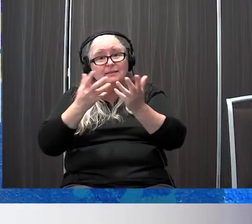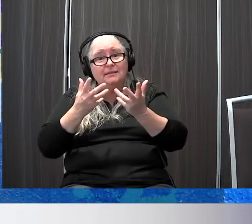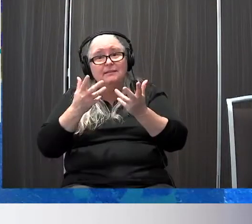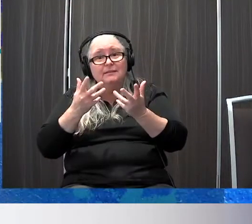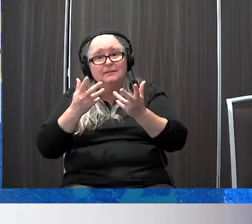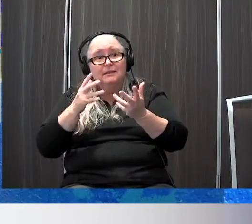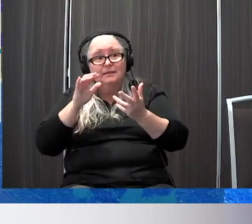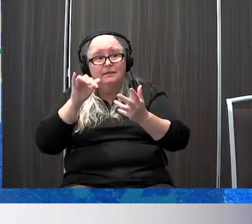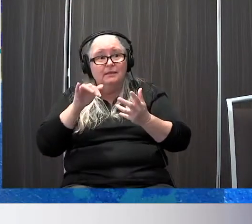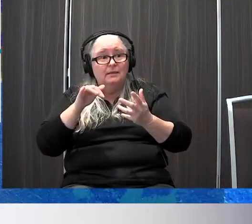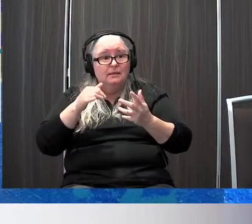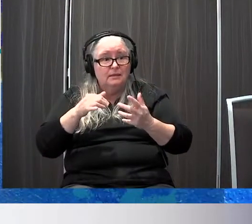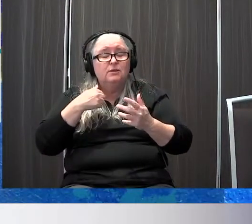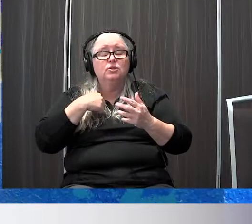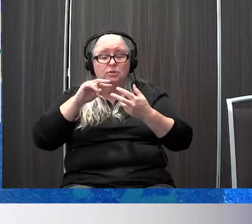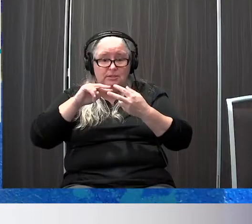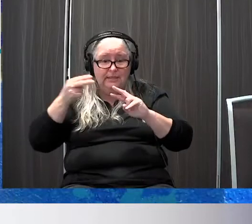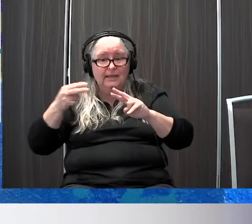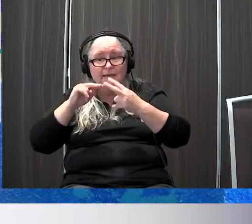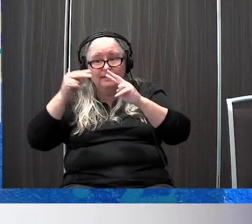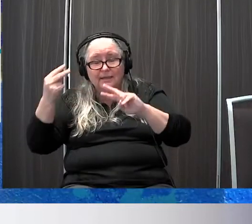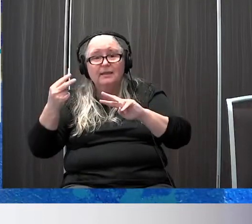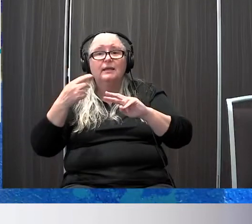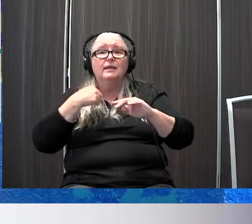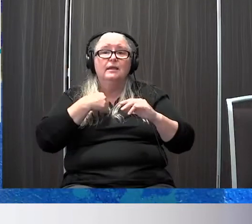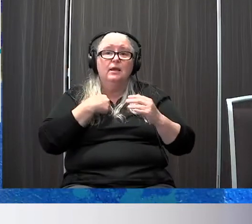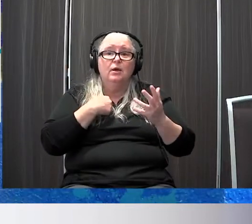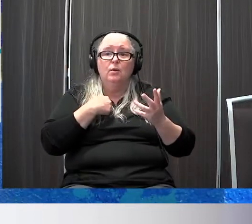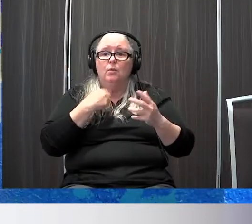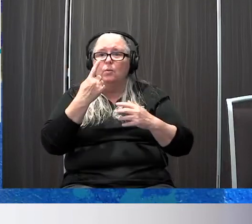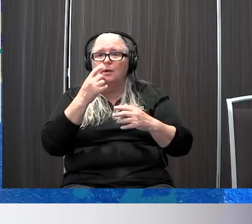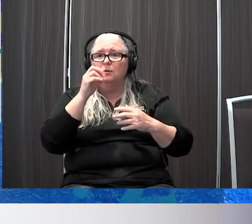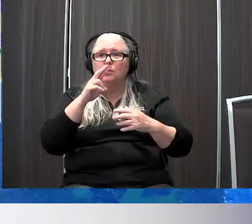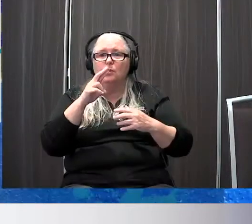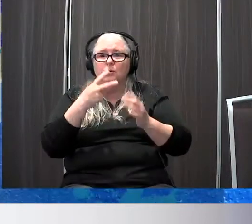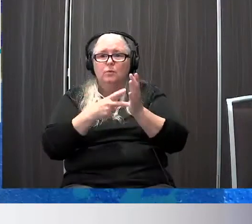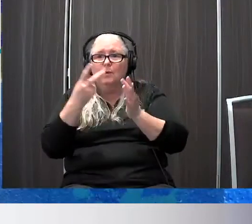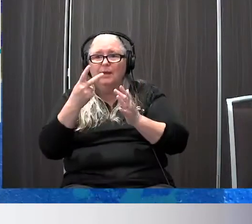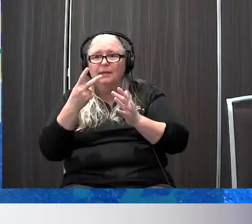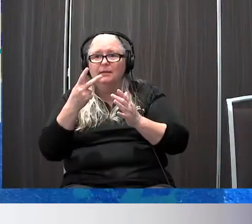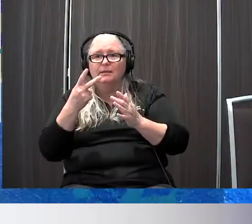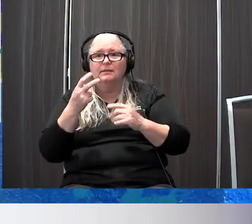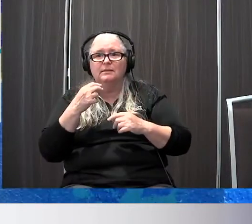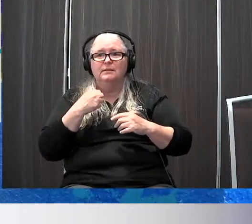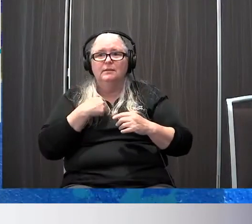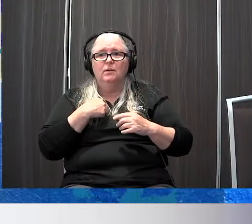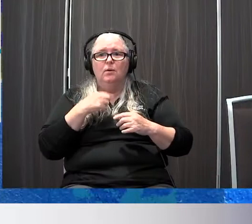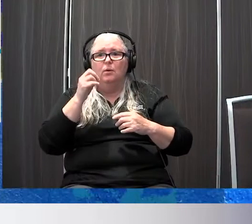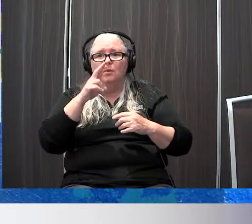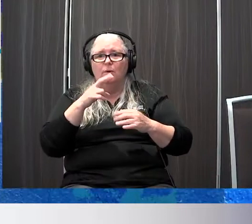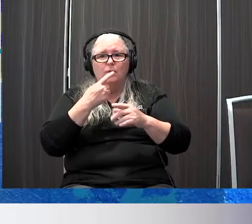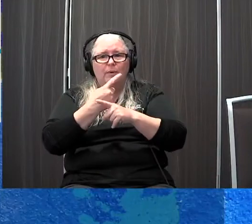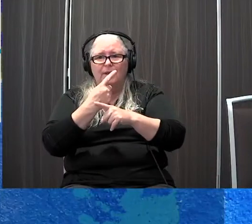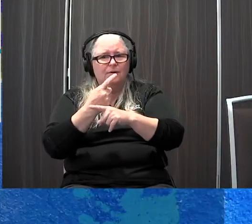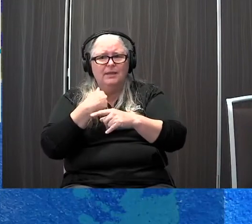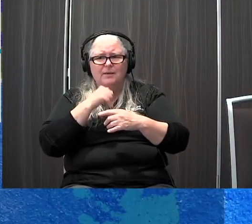Got once or twice and regular, or I don't even know what that is. And so I think the poll seems to